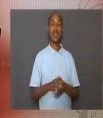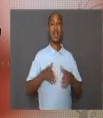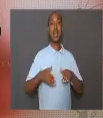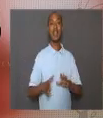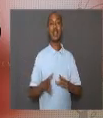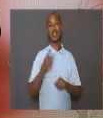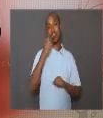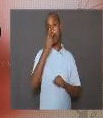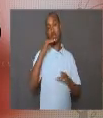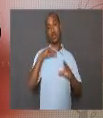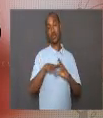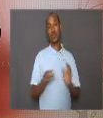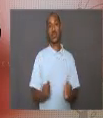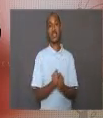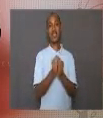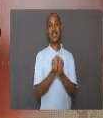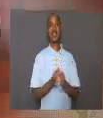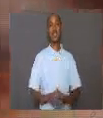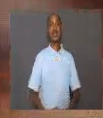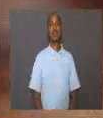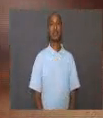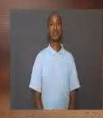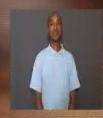Let us go through them together.